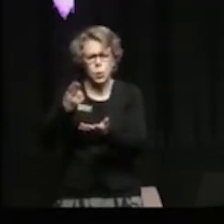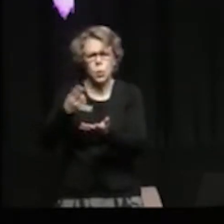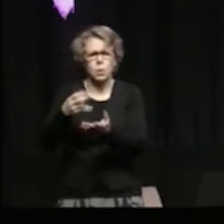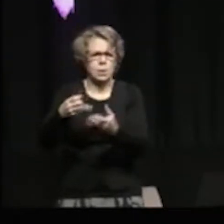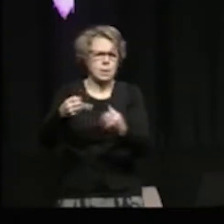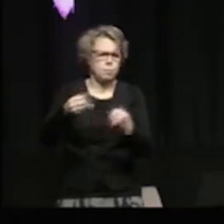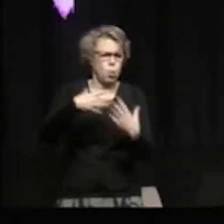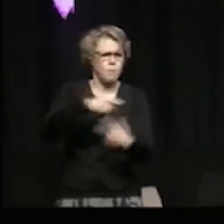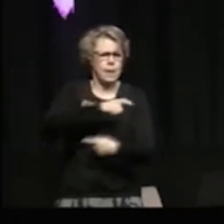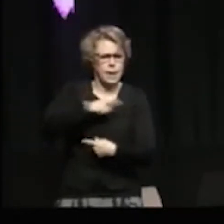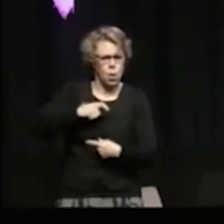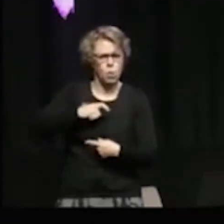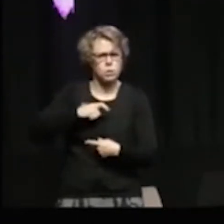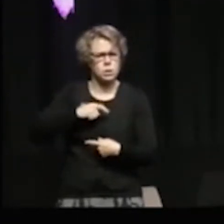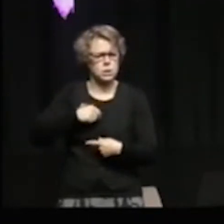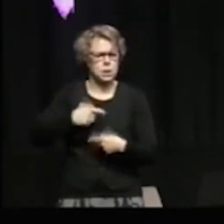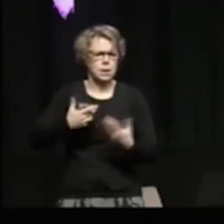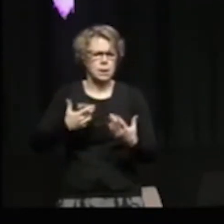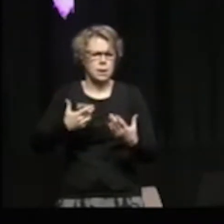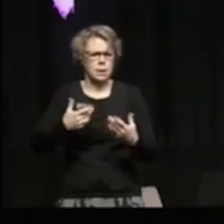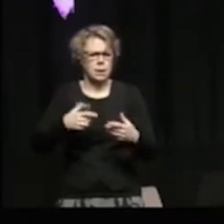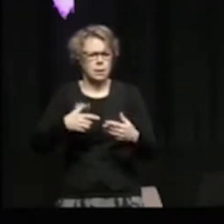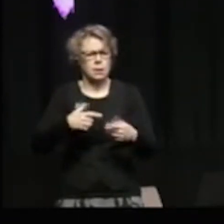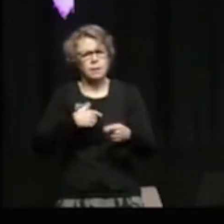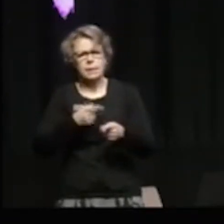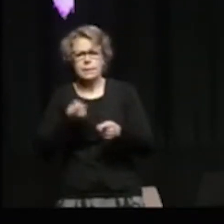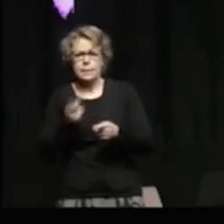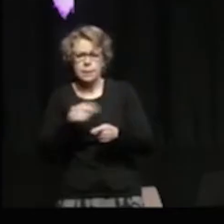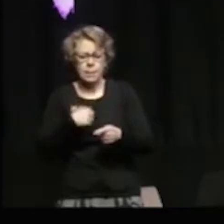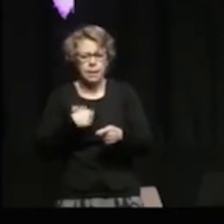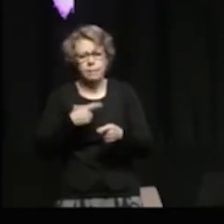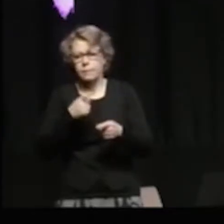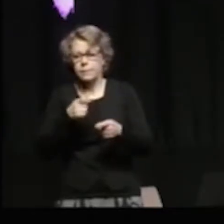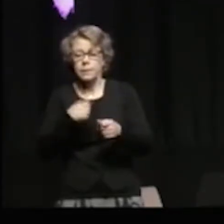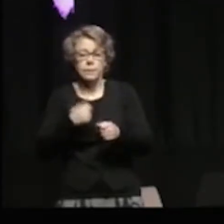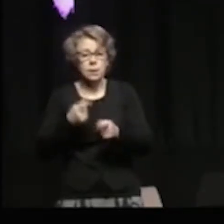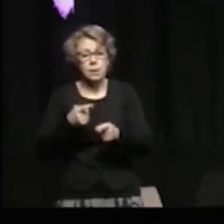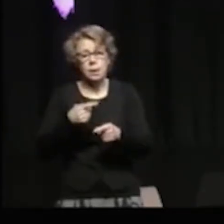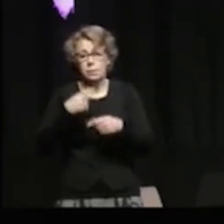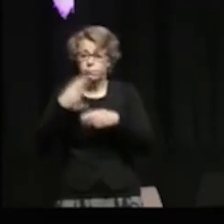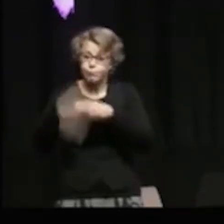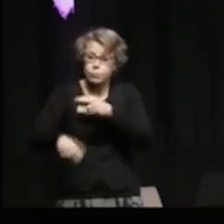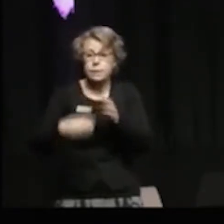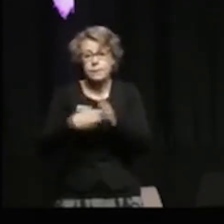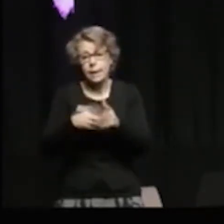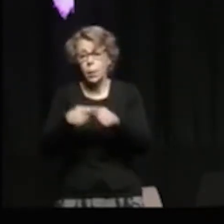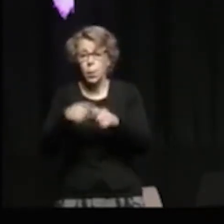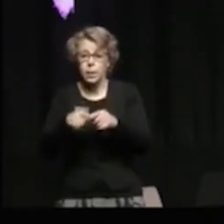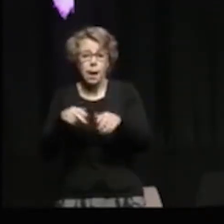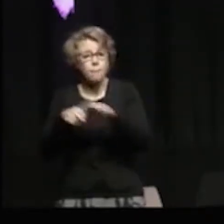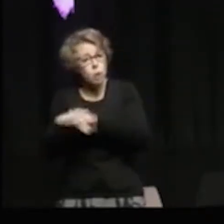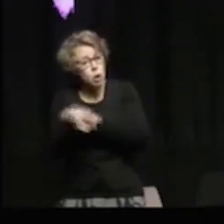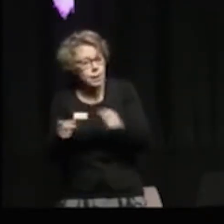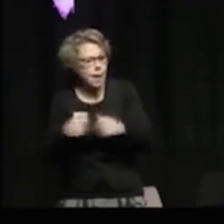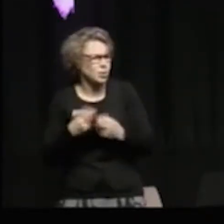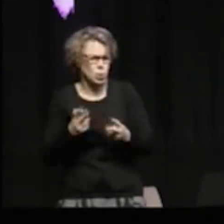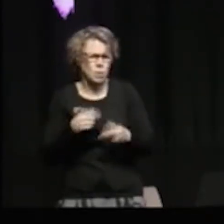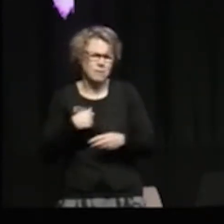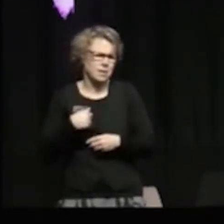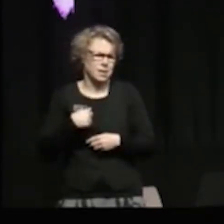being made where they so blatantly refuse economic, social, and cultural rights for everyone.